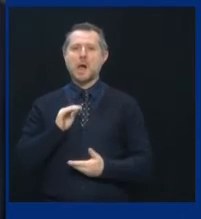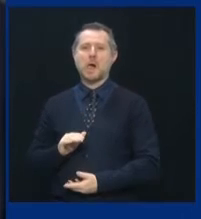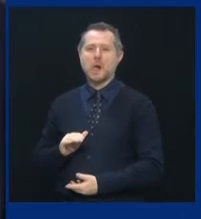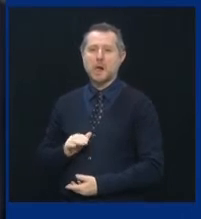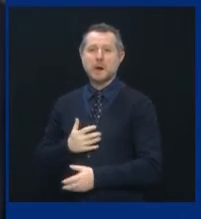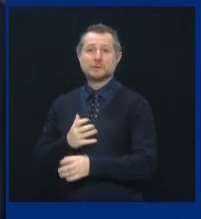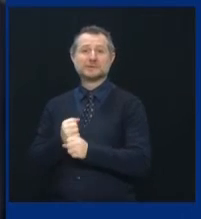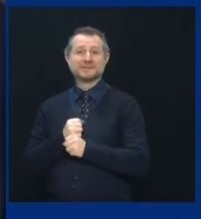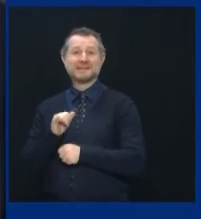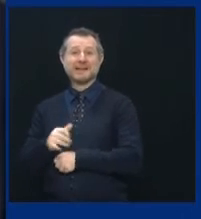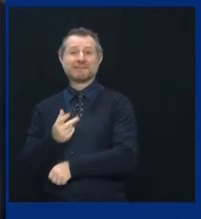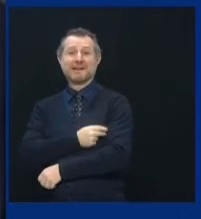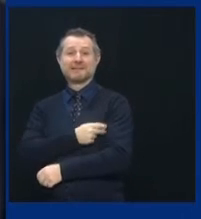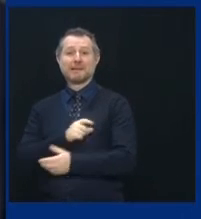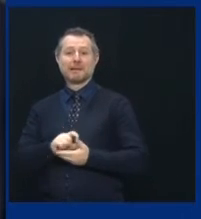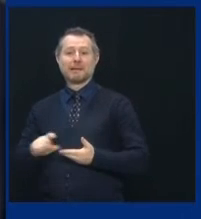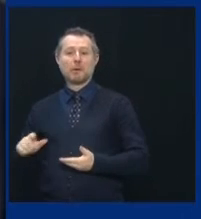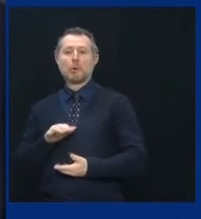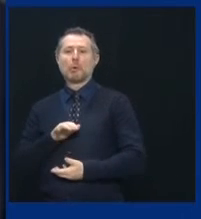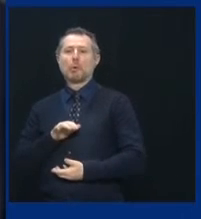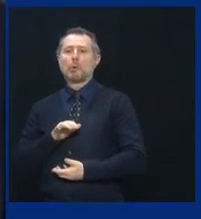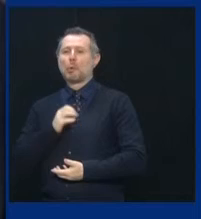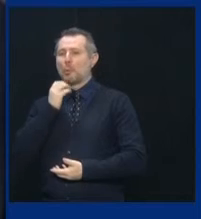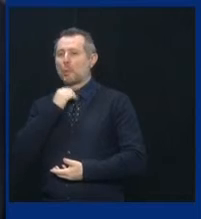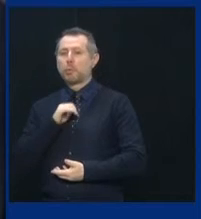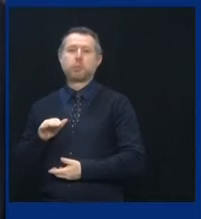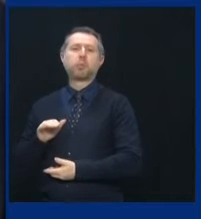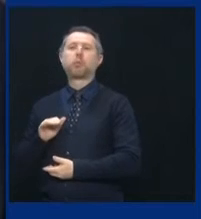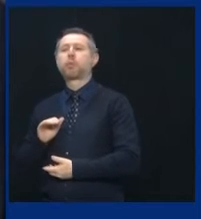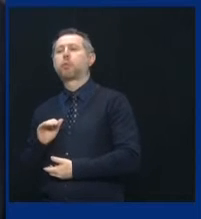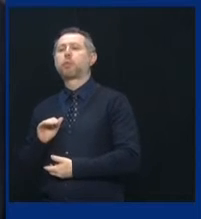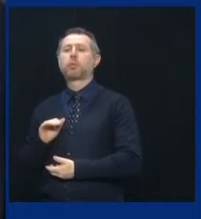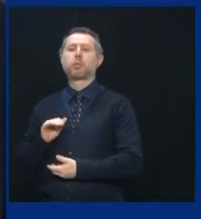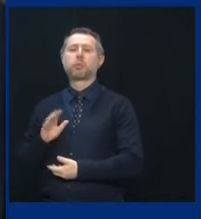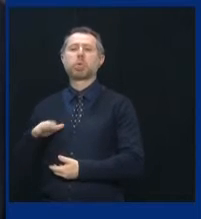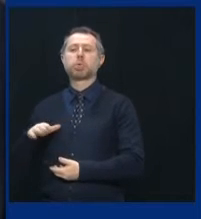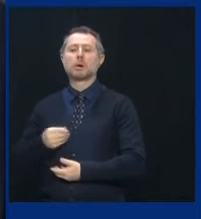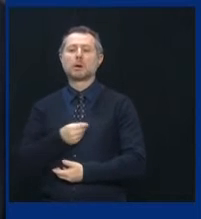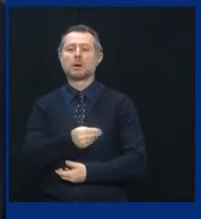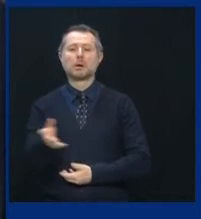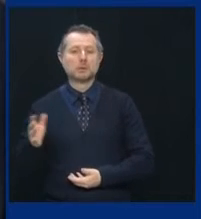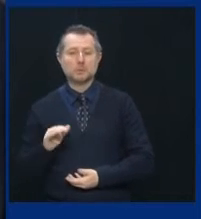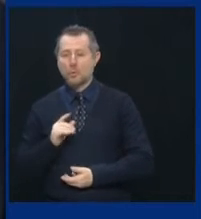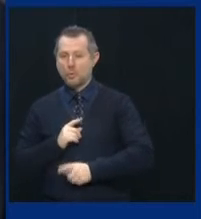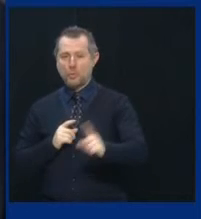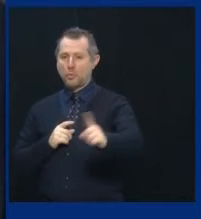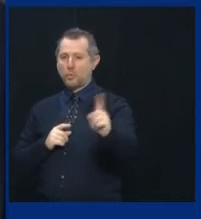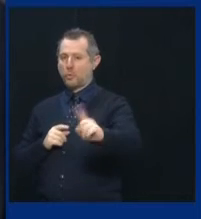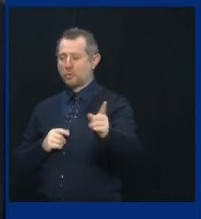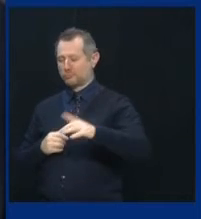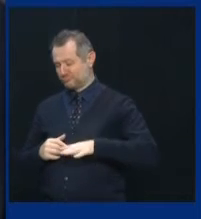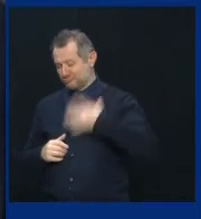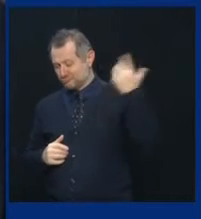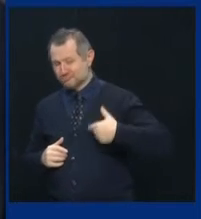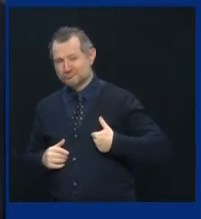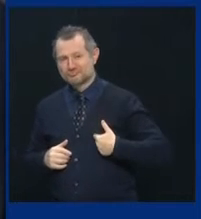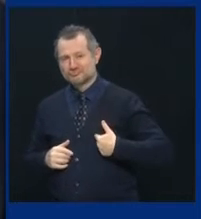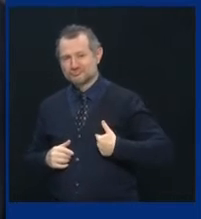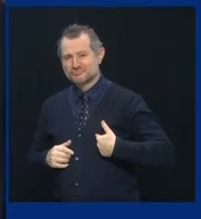scarce vaccine, and not administering it. But I have not heard